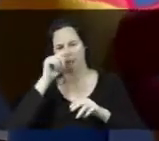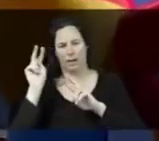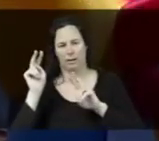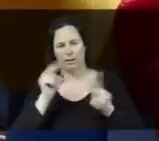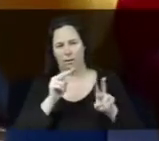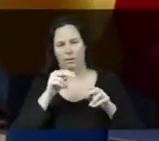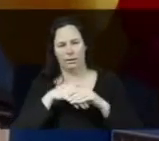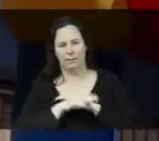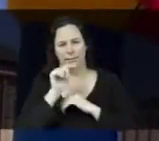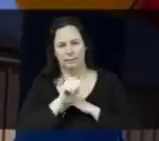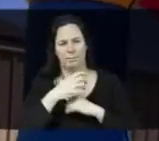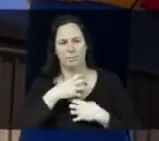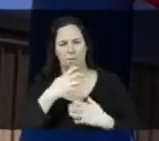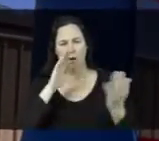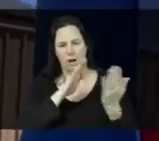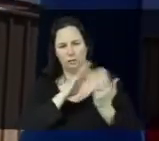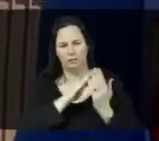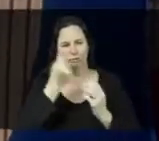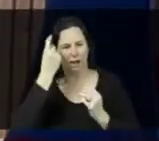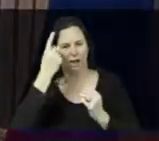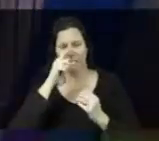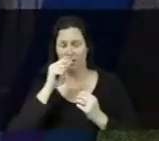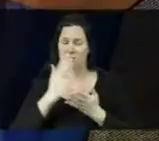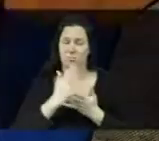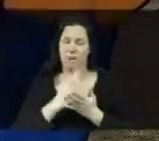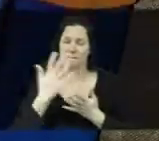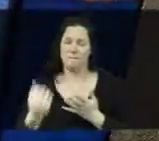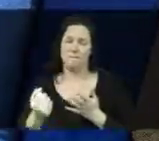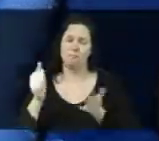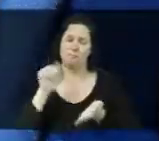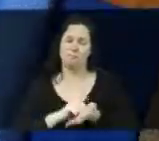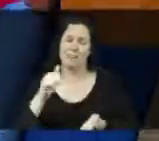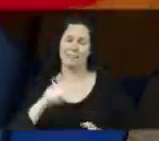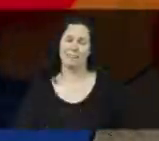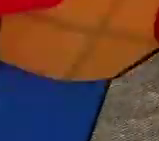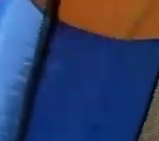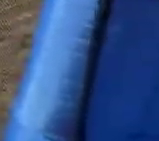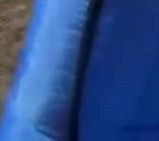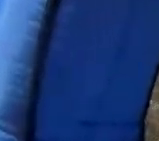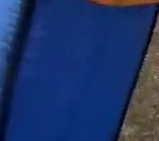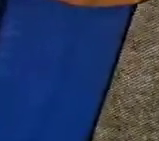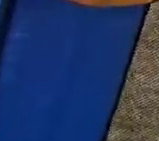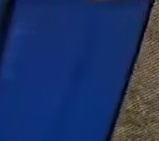parents can actually look at it more closely and realise that they actually do have rights.